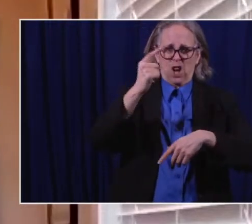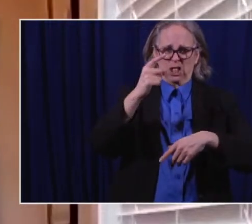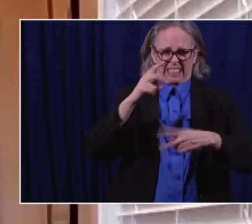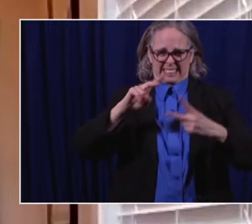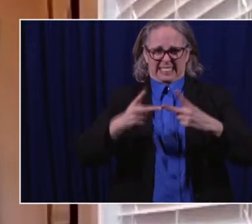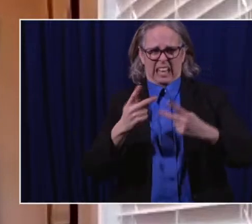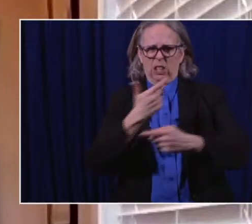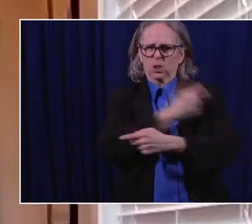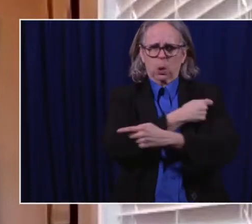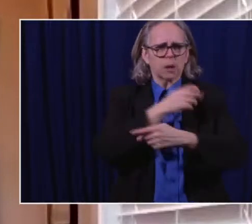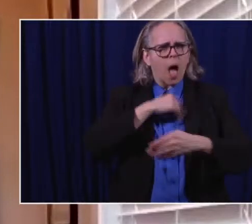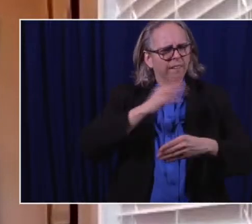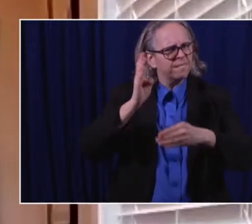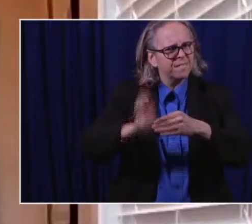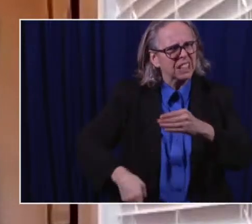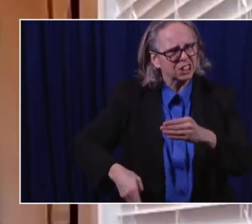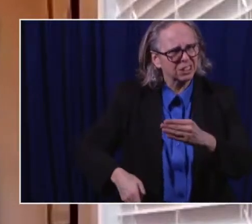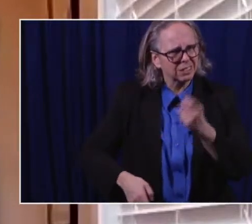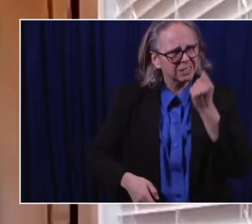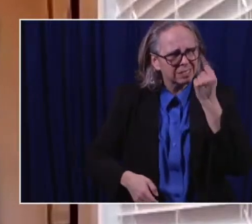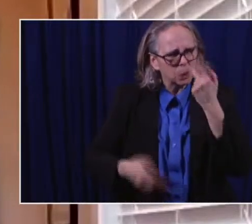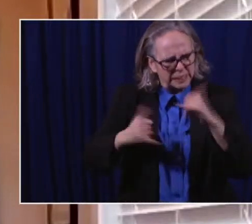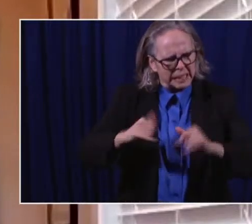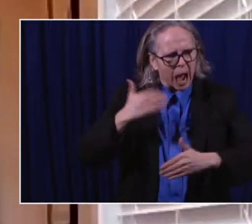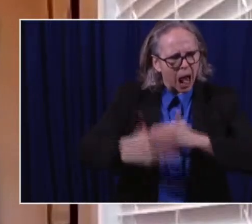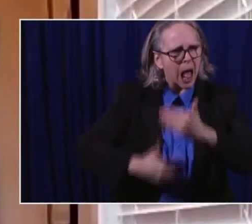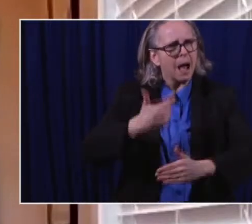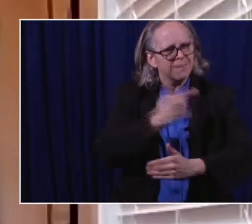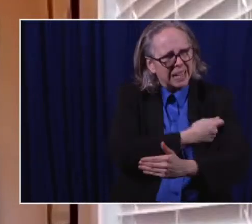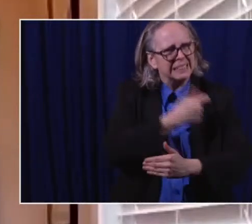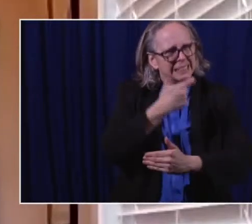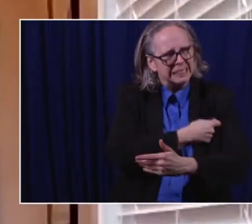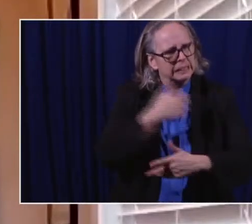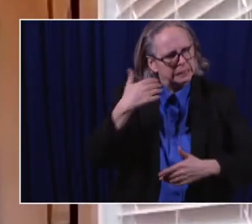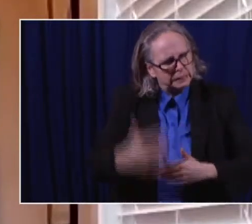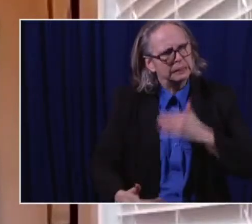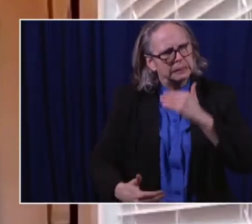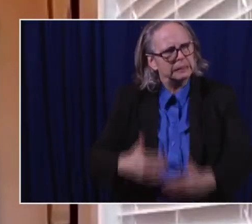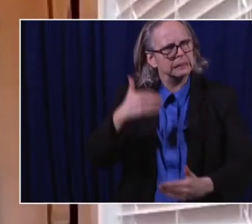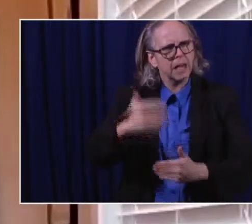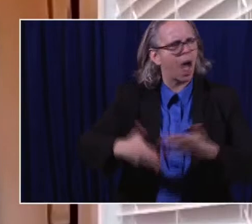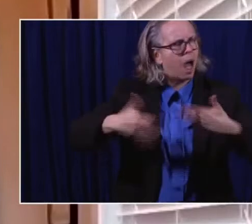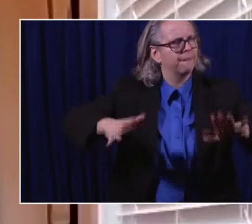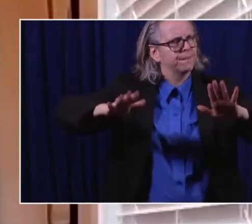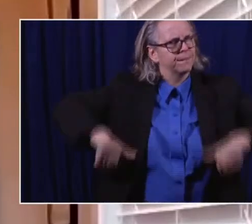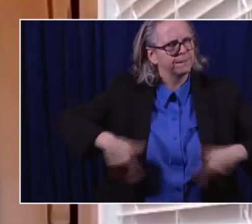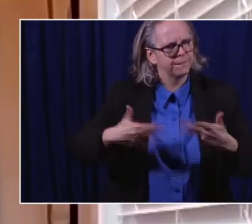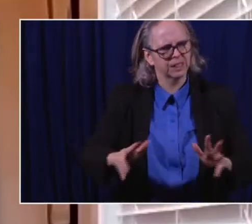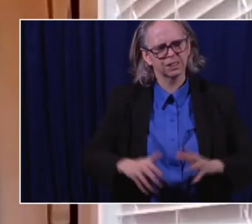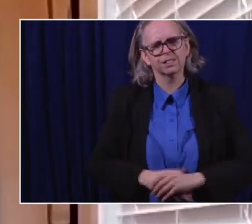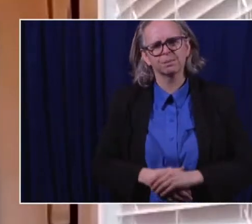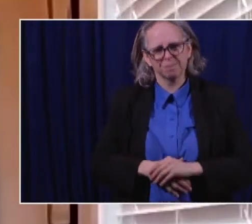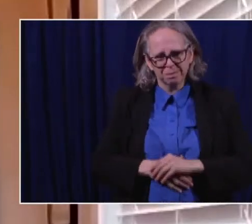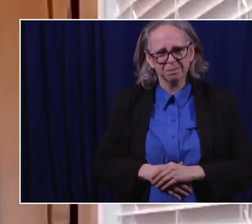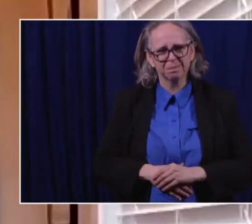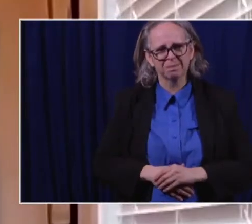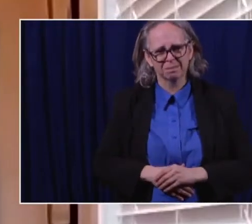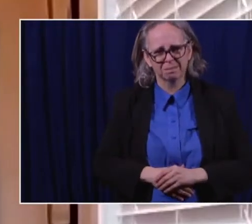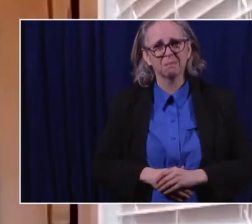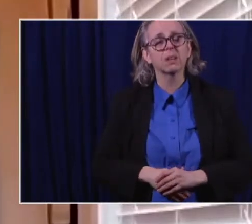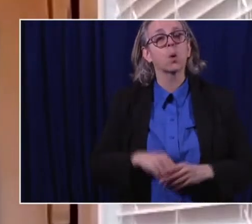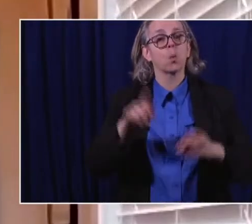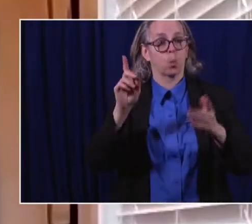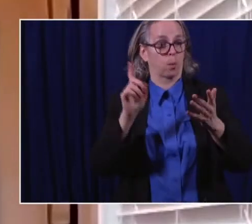group. And that there is even a little bit of time after we complete that we would want their